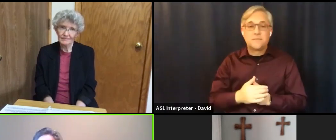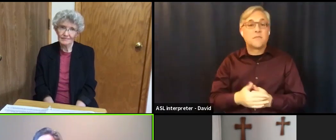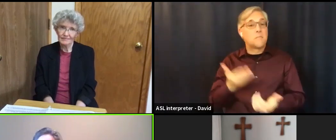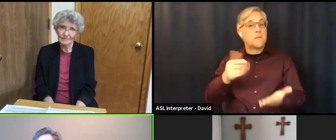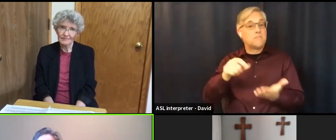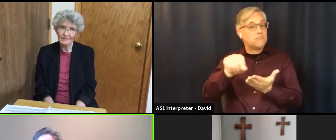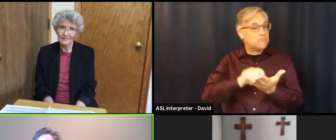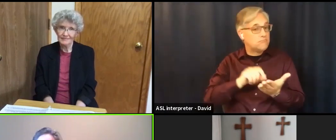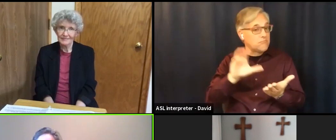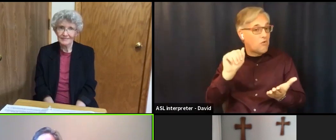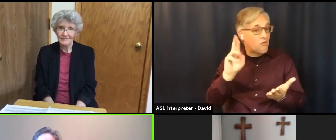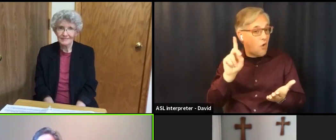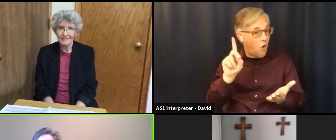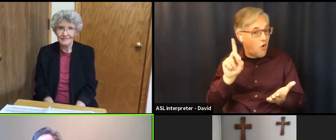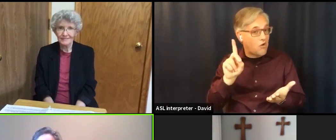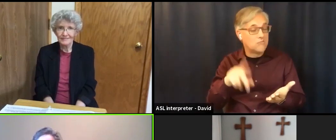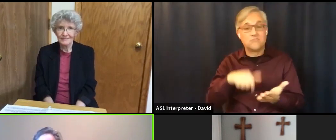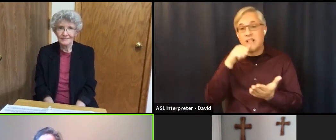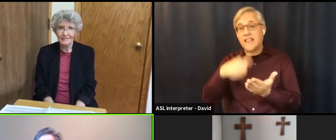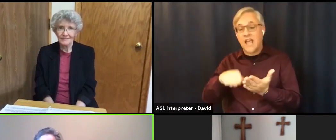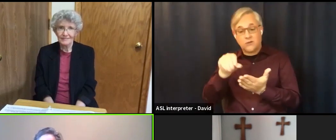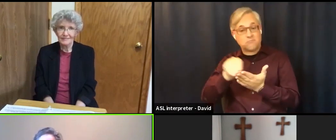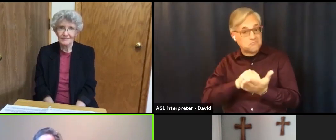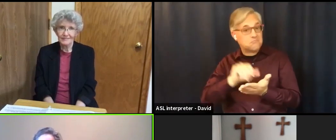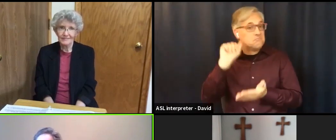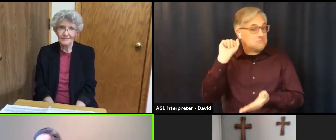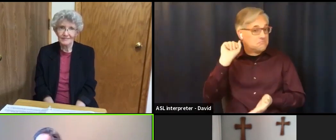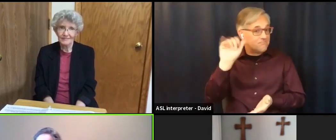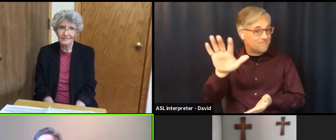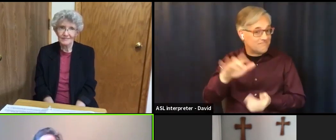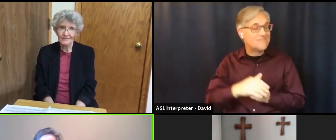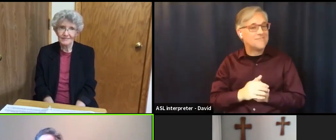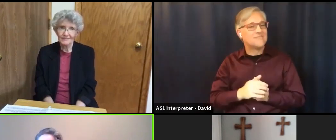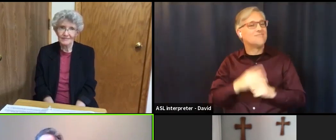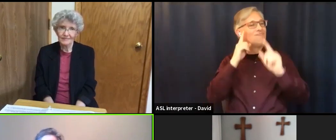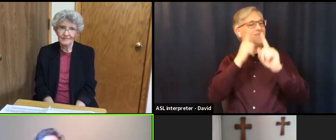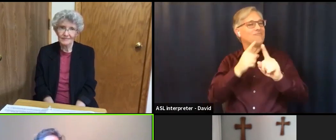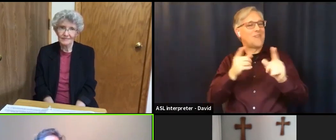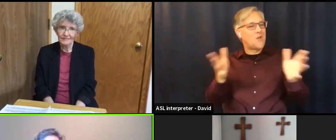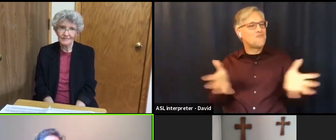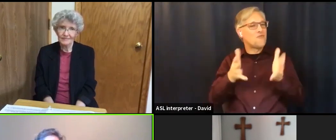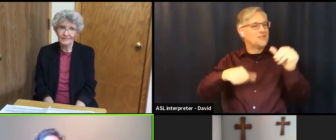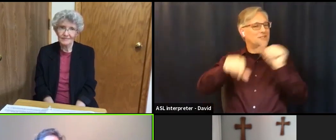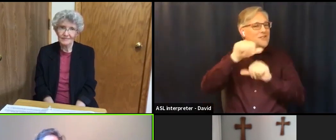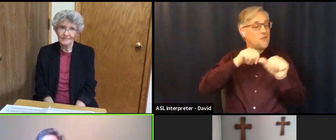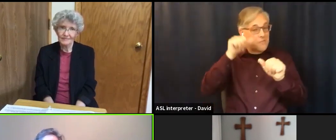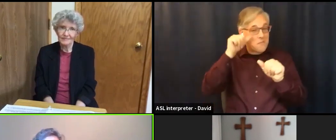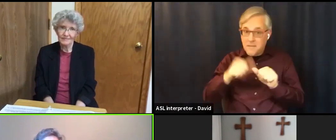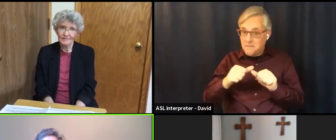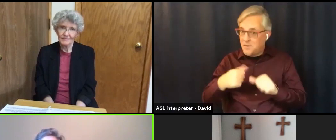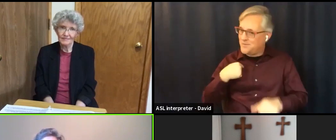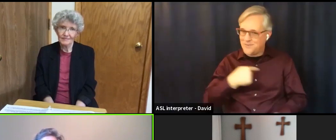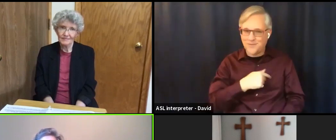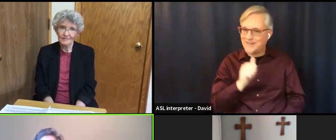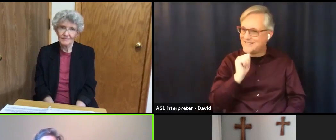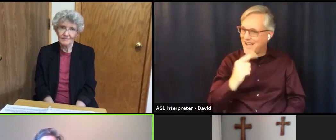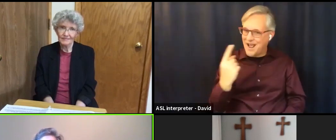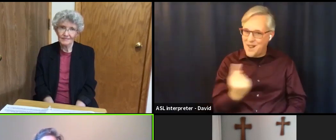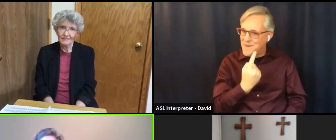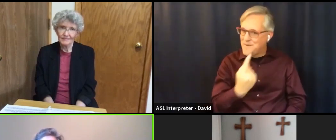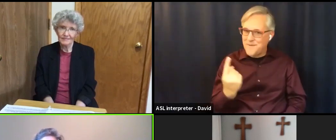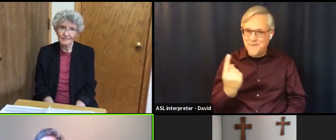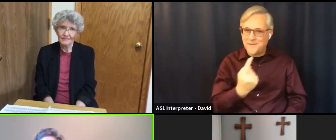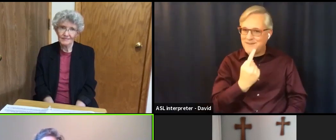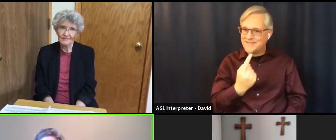write a letter to encourage one another. We are not alone. We are not alone.